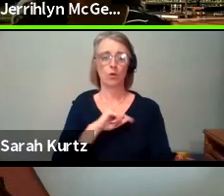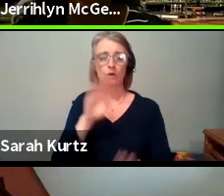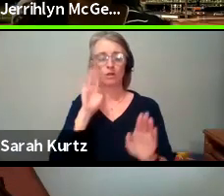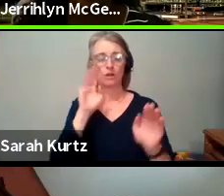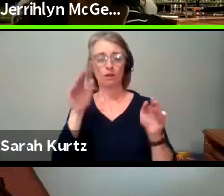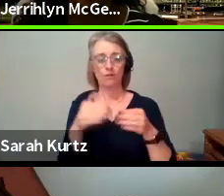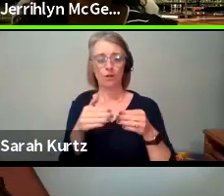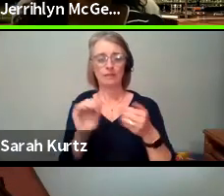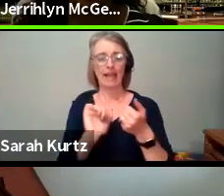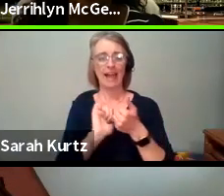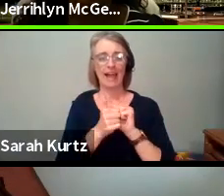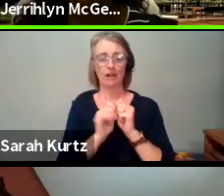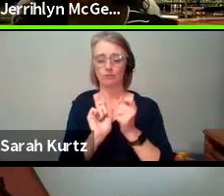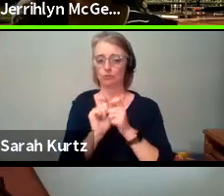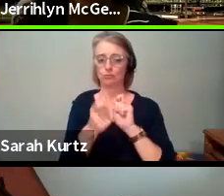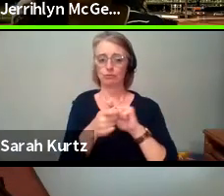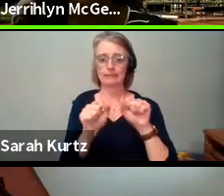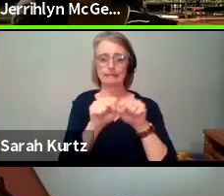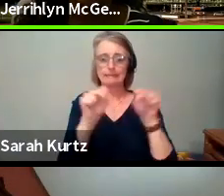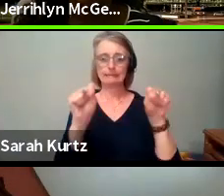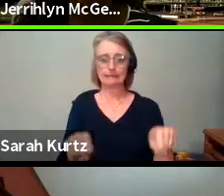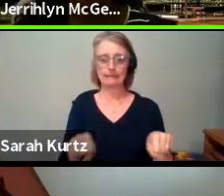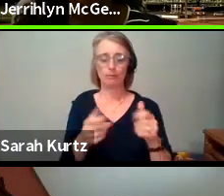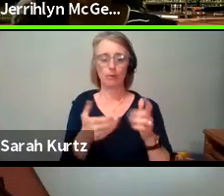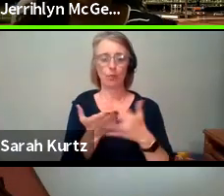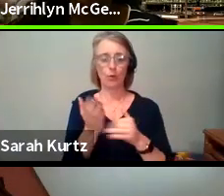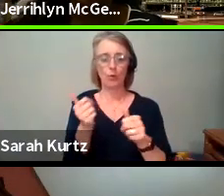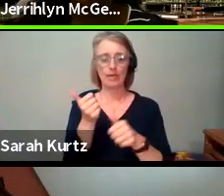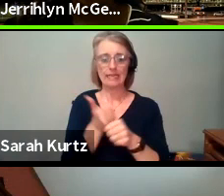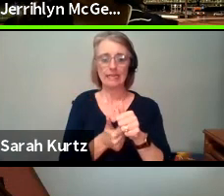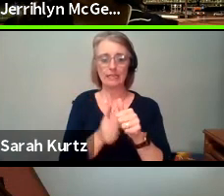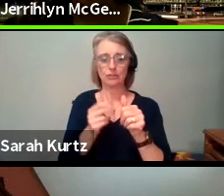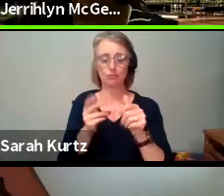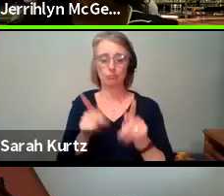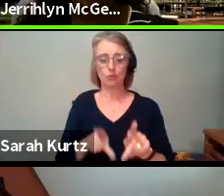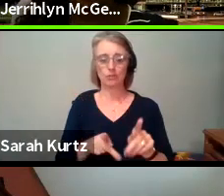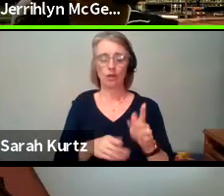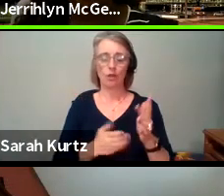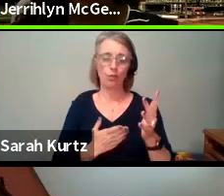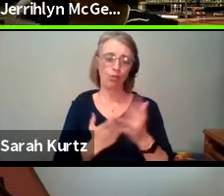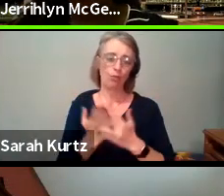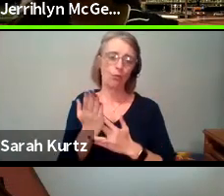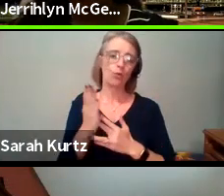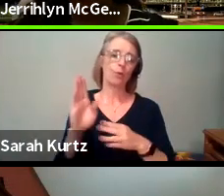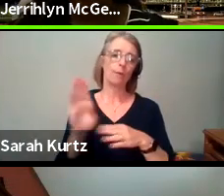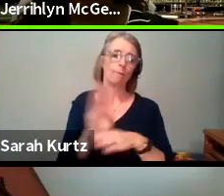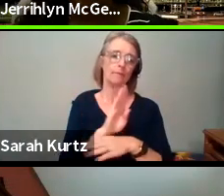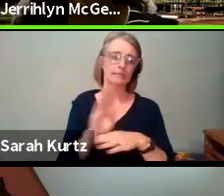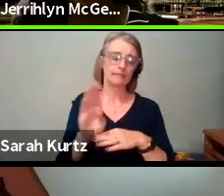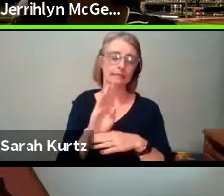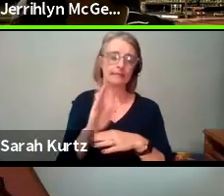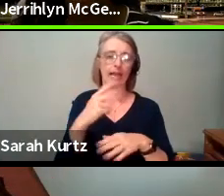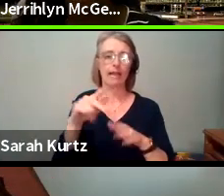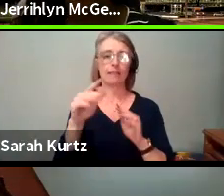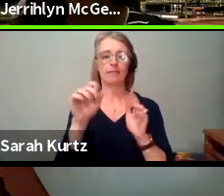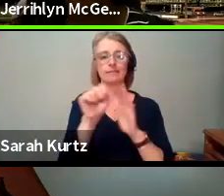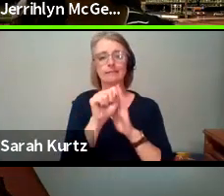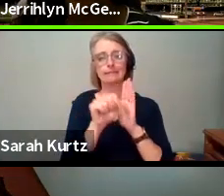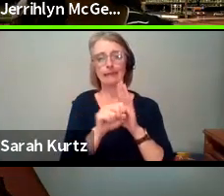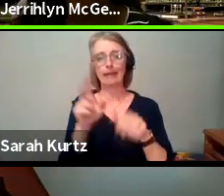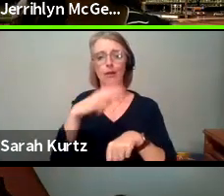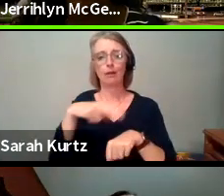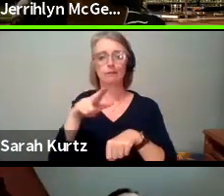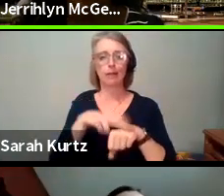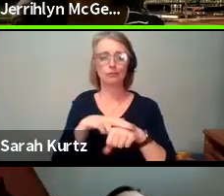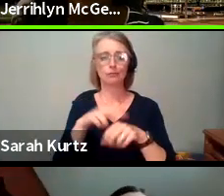helping to change systems through each of us, all the way up through the organizational and also the policy level. So now